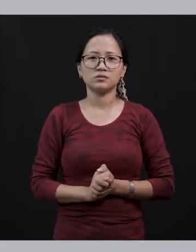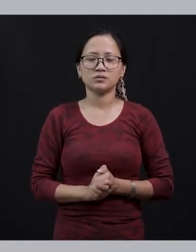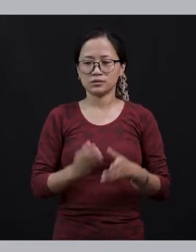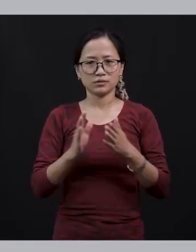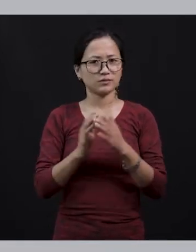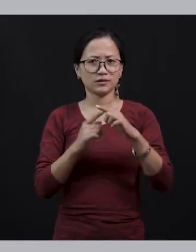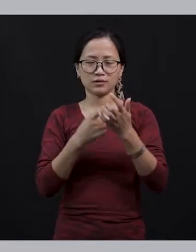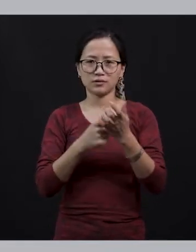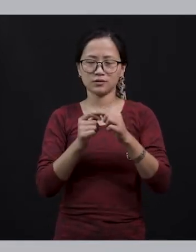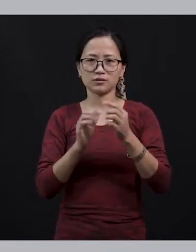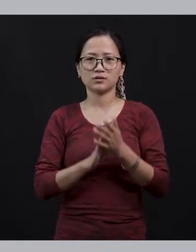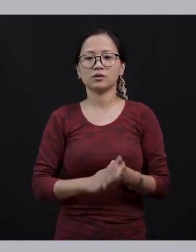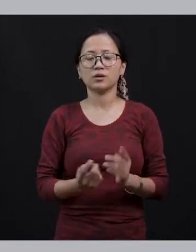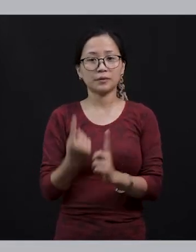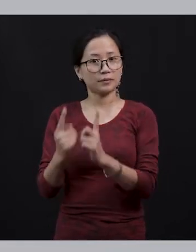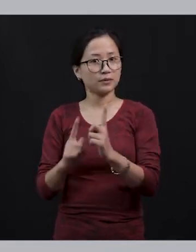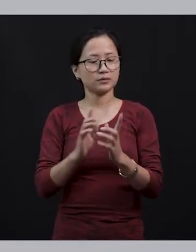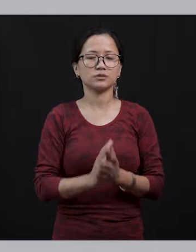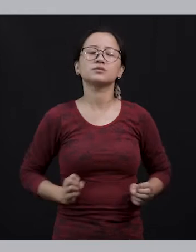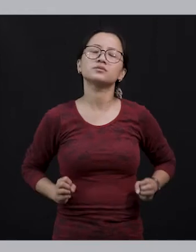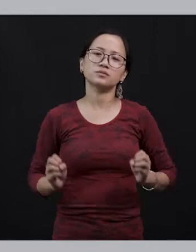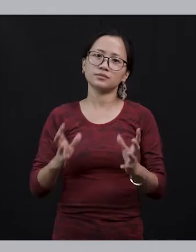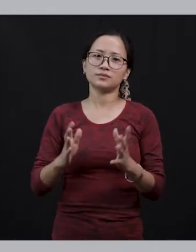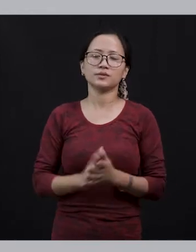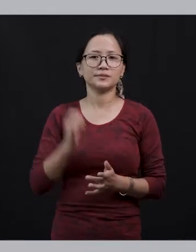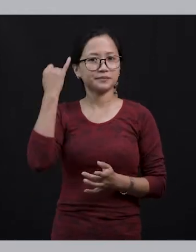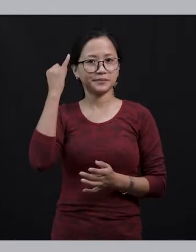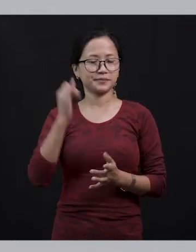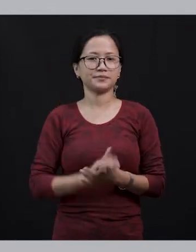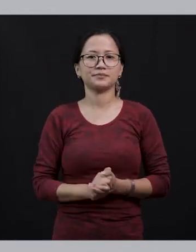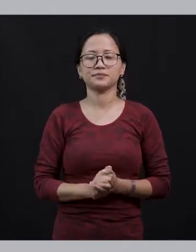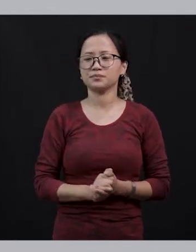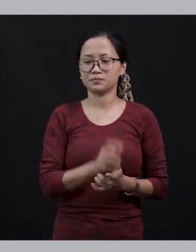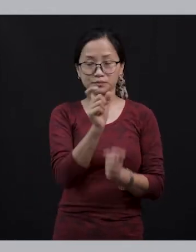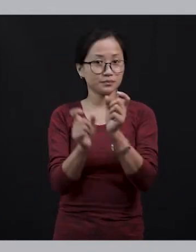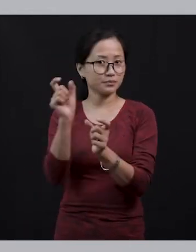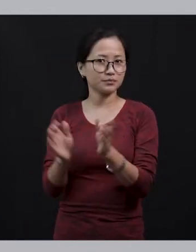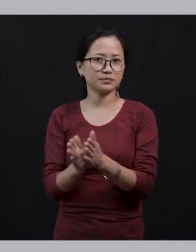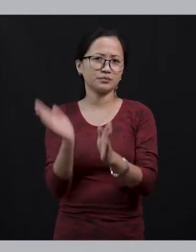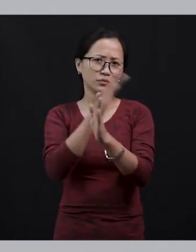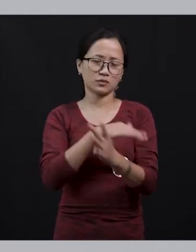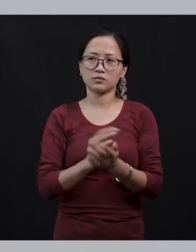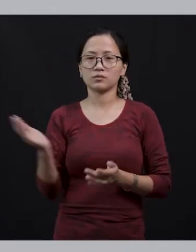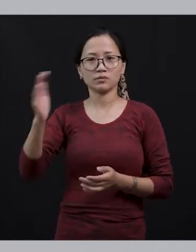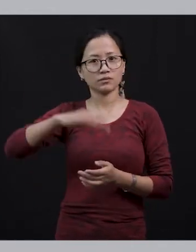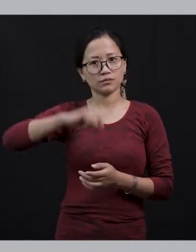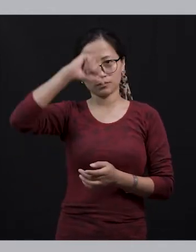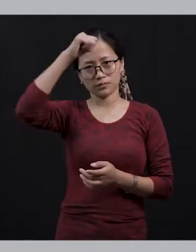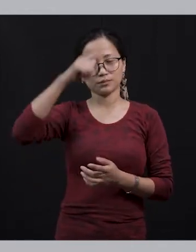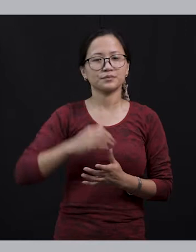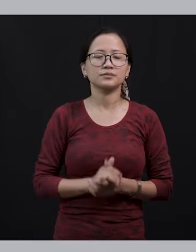even traders, they were actually plunderers when they started. So we had no idea about these people before they came to